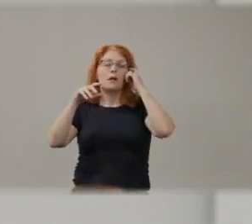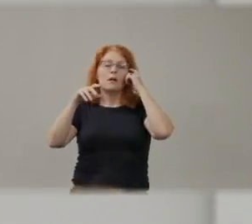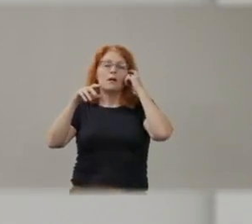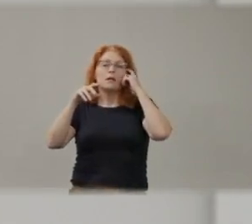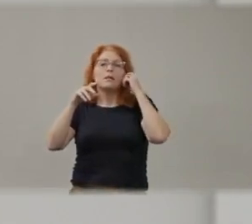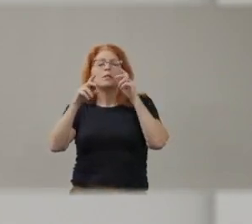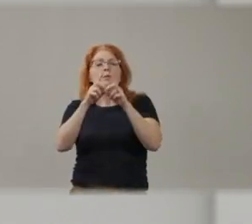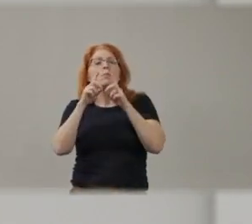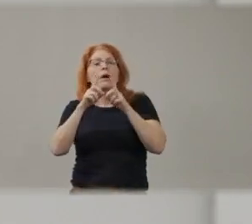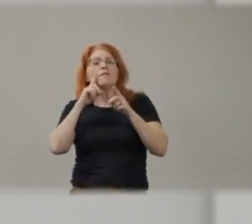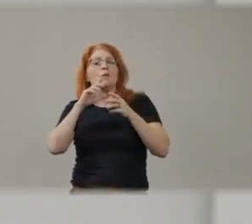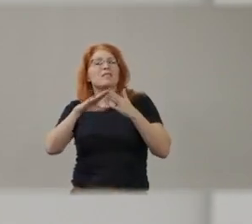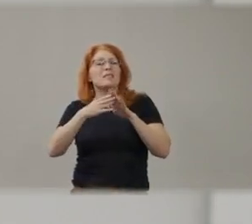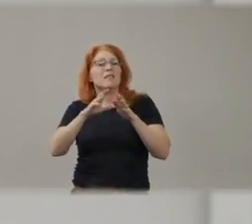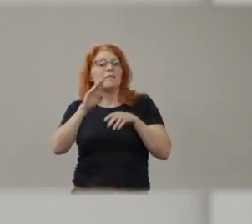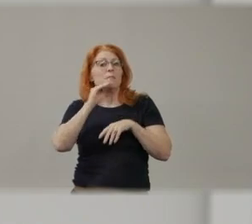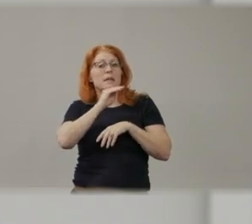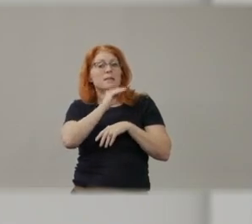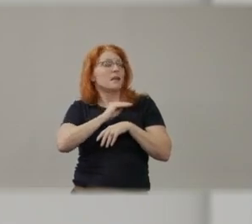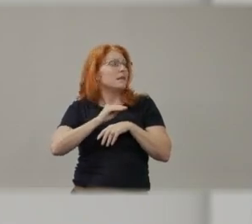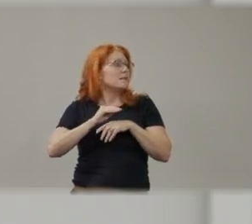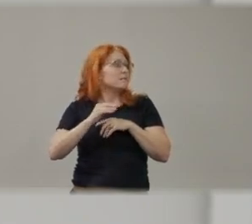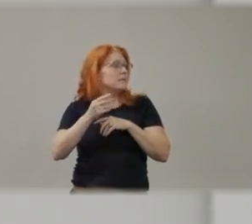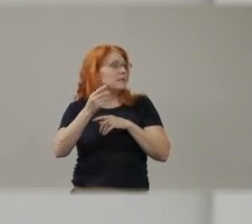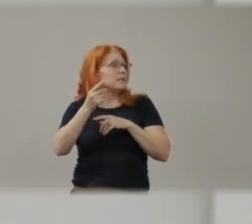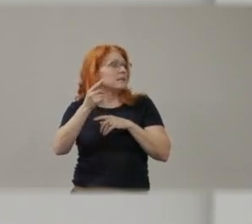city of Mesa, Gil Damiani.